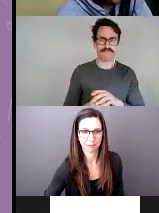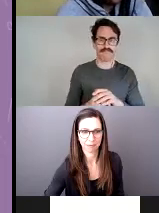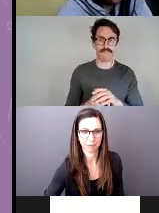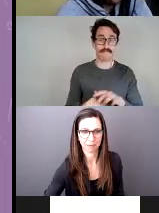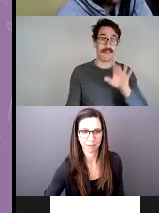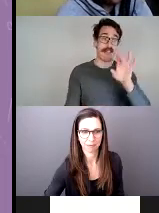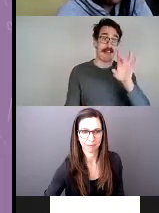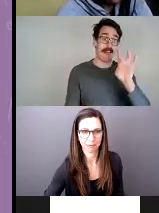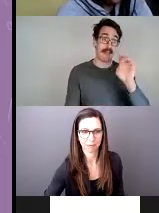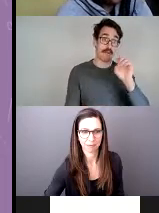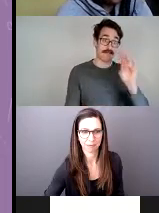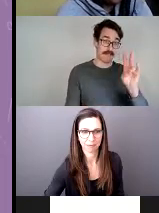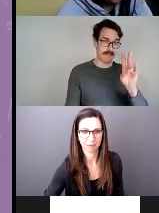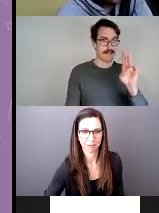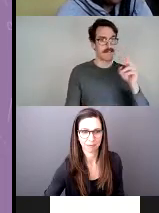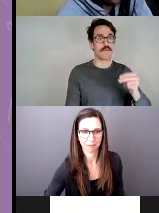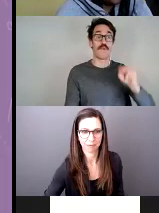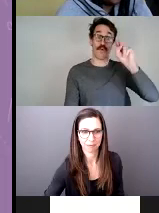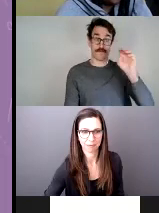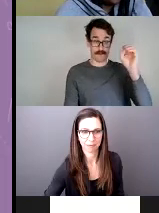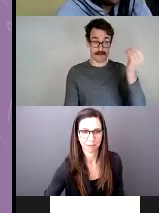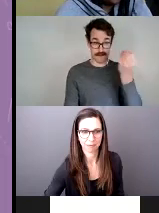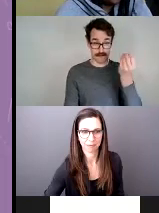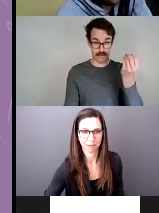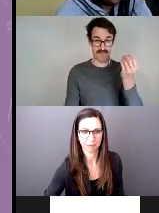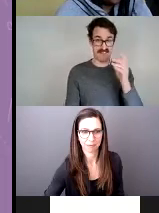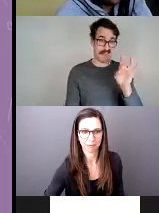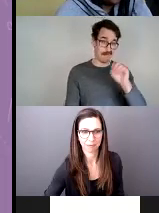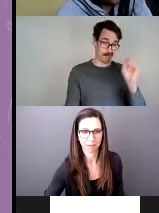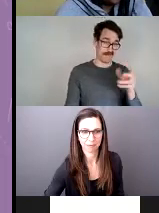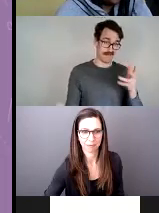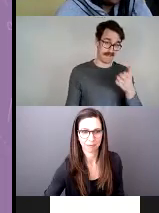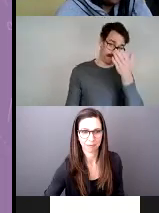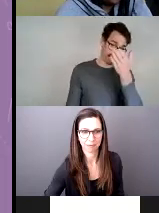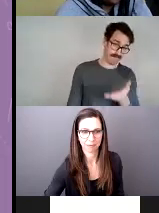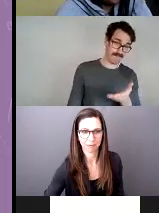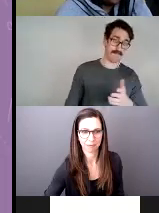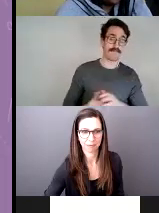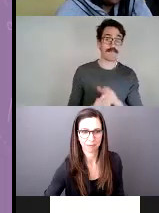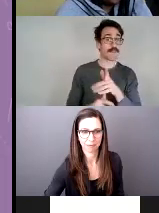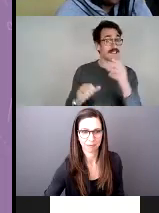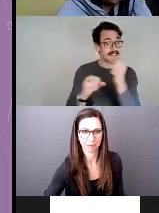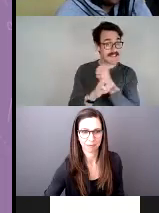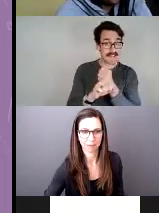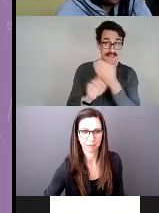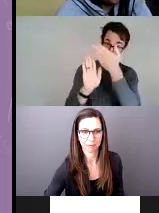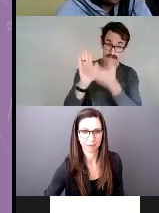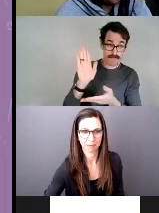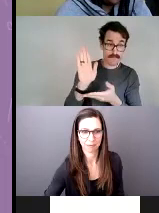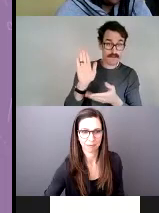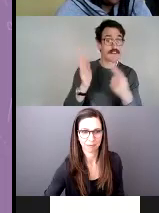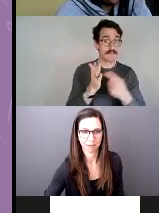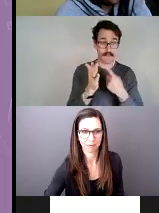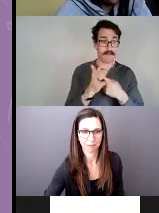Northern Ontario, 8%. What was also interesting when we look at the statistics is that we do receive calls from outside of